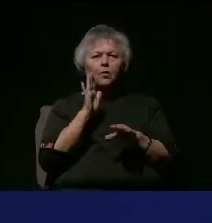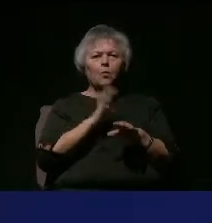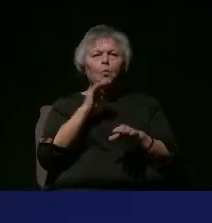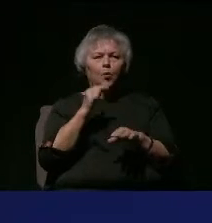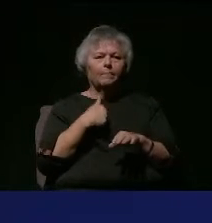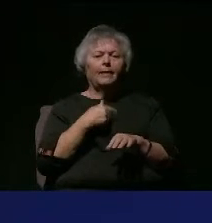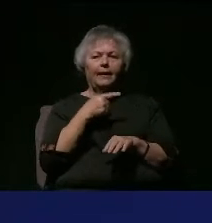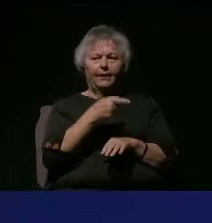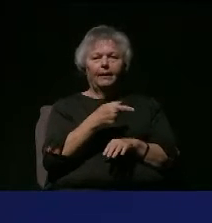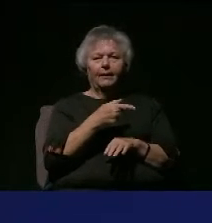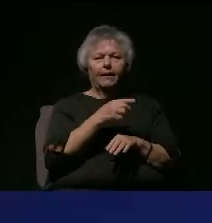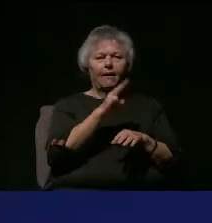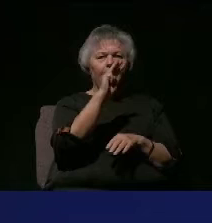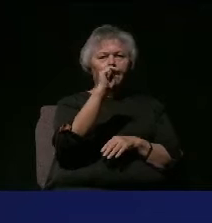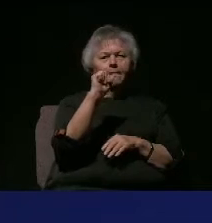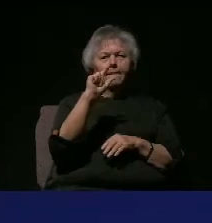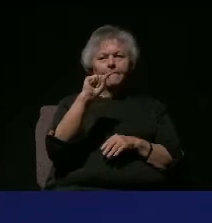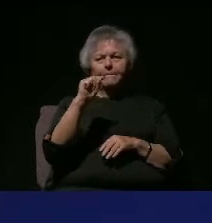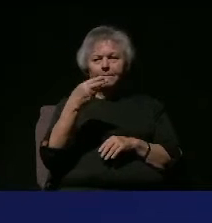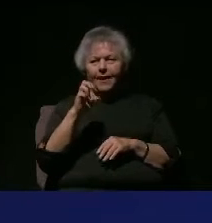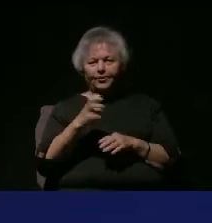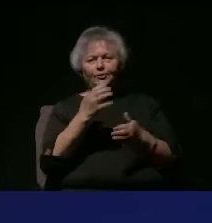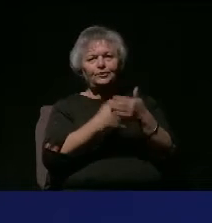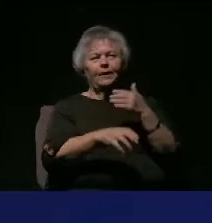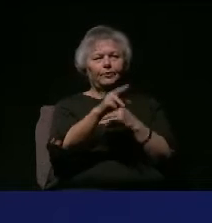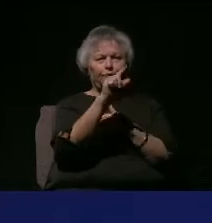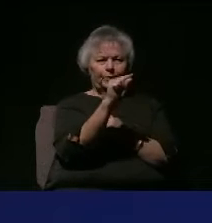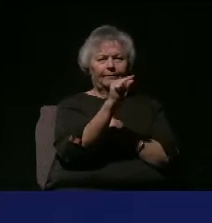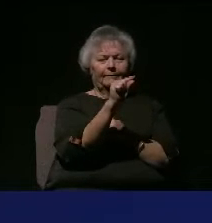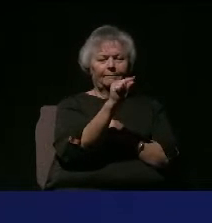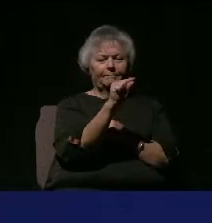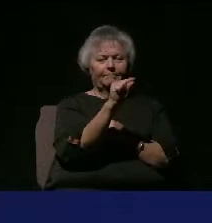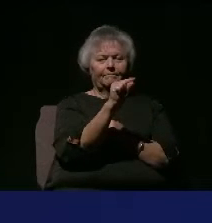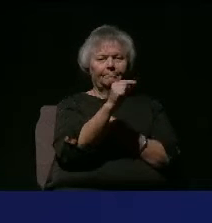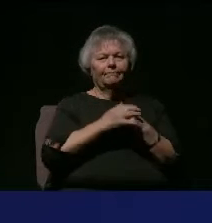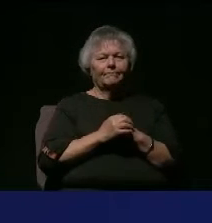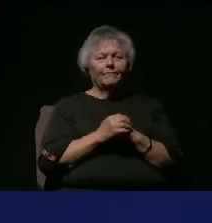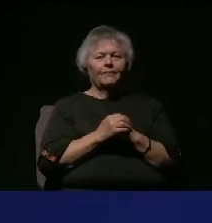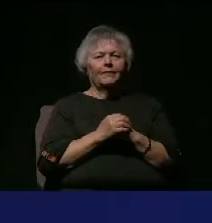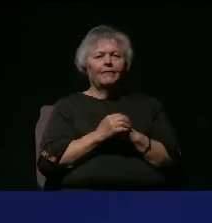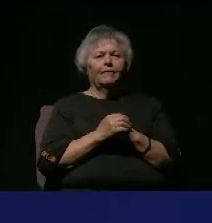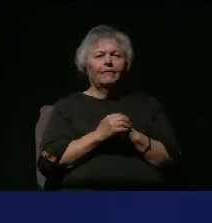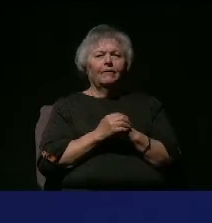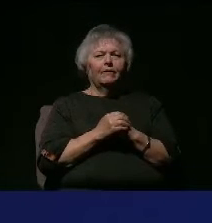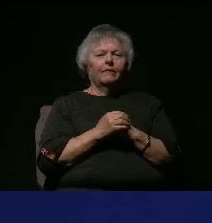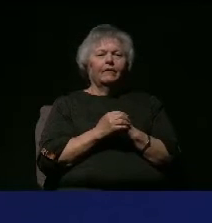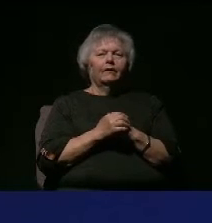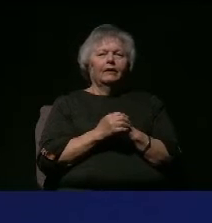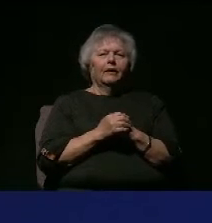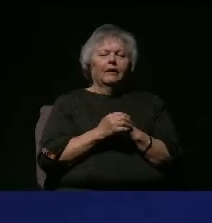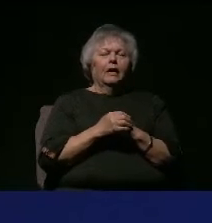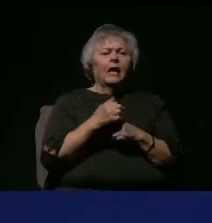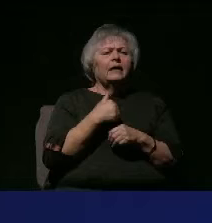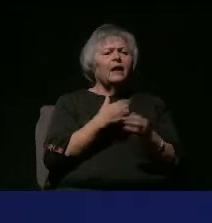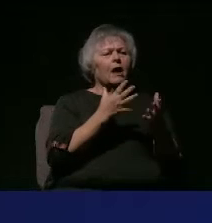read it, and I understood its meaning. And I understood that our dependence on the grace of God is absolute. And